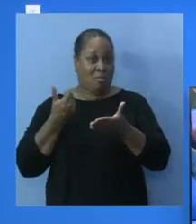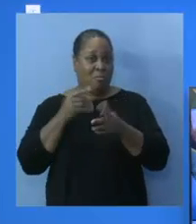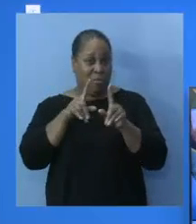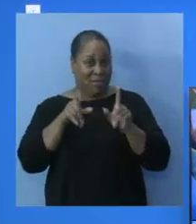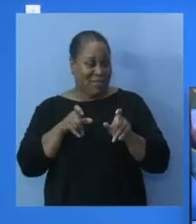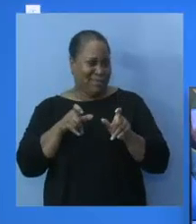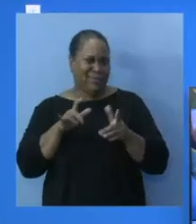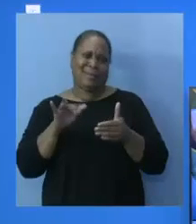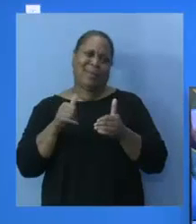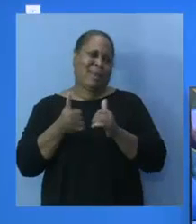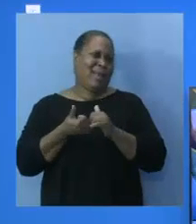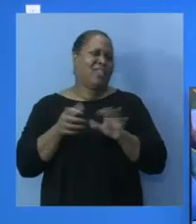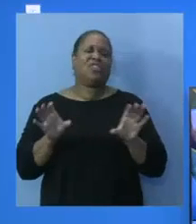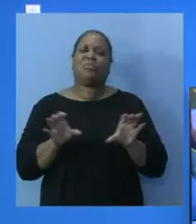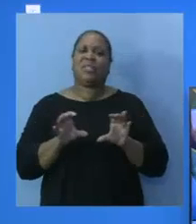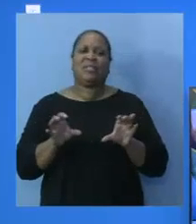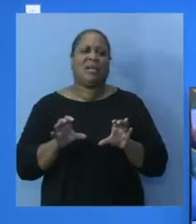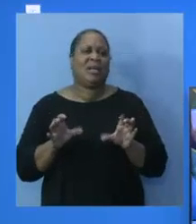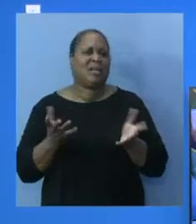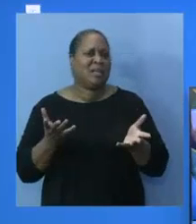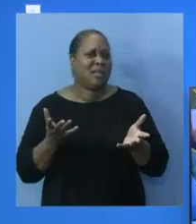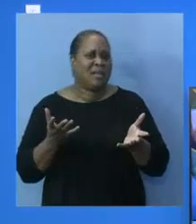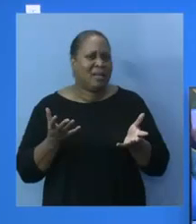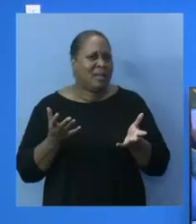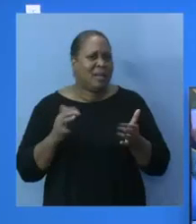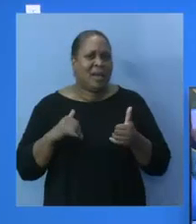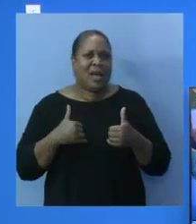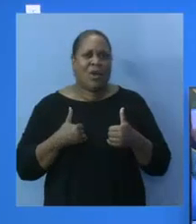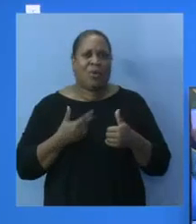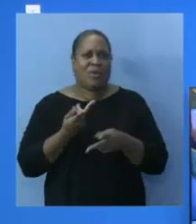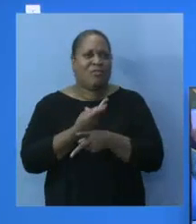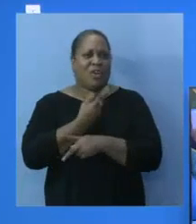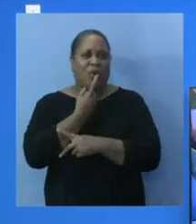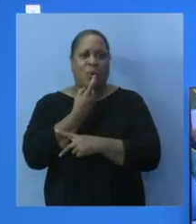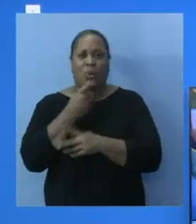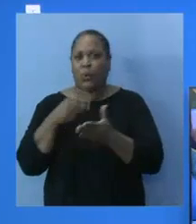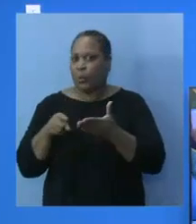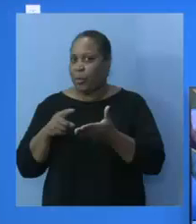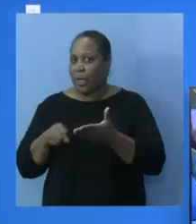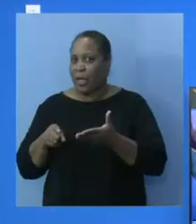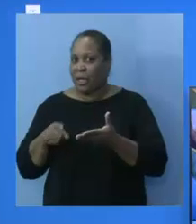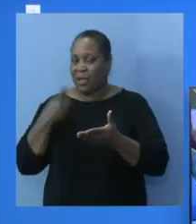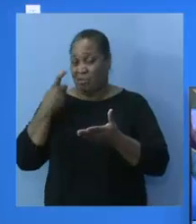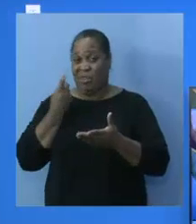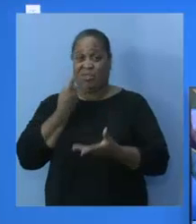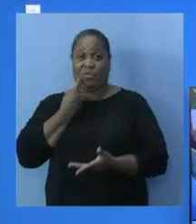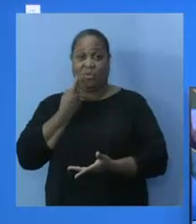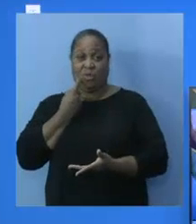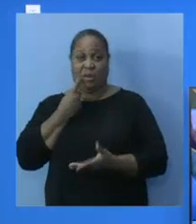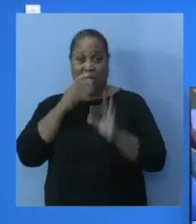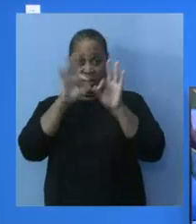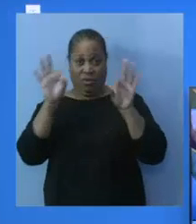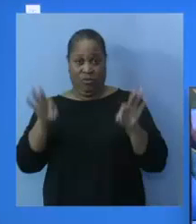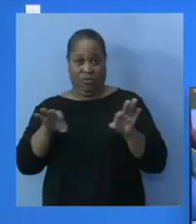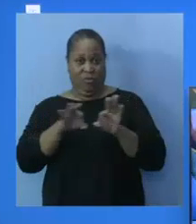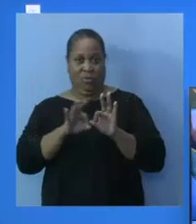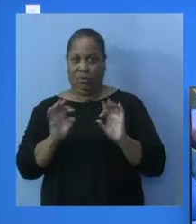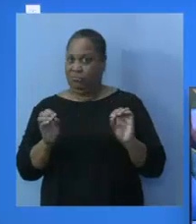How is that going to be done? How are we going to determine who has to pay? I mean, because currently on the form when you sign up, there's